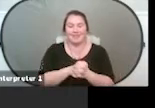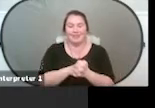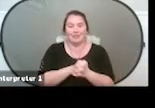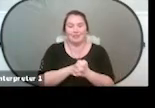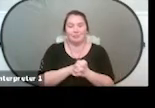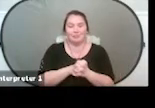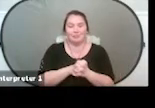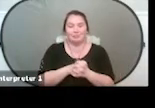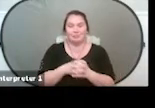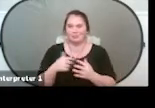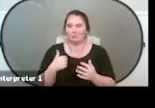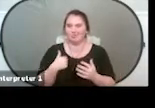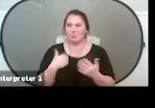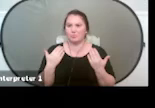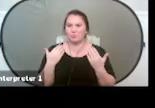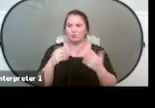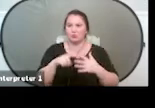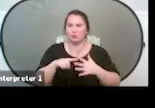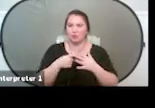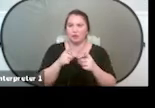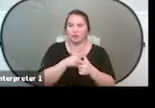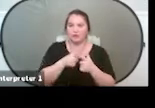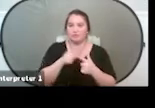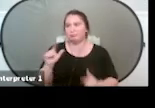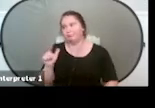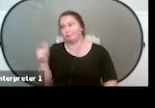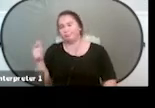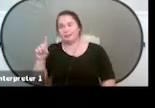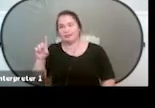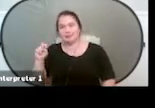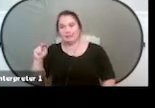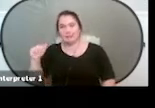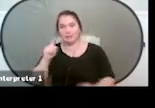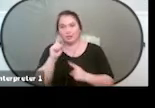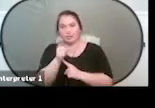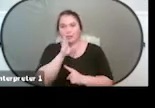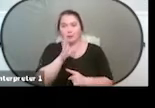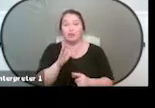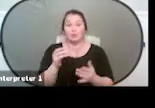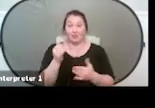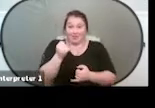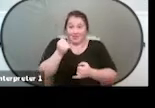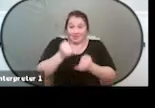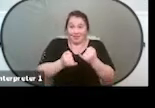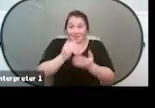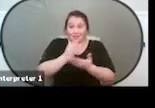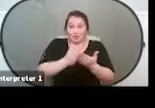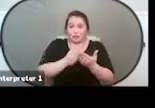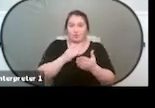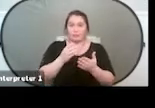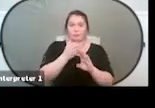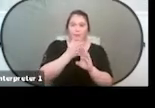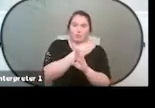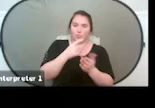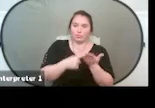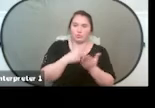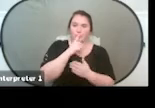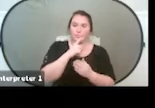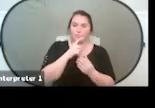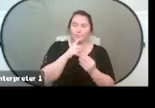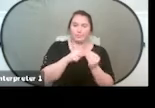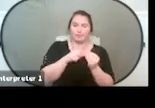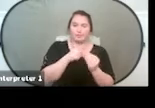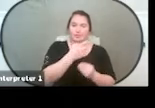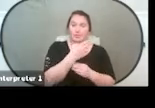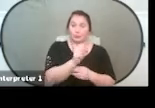started here, and then I'm going to hand it over to Dina in a minute. So this last section, before we get to the high school design options, sort